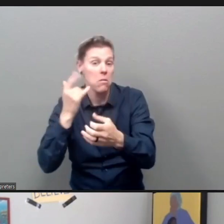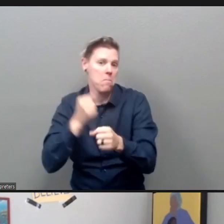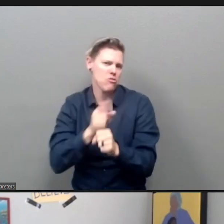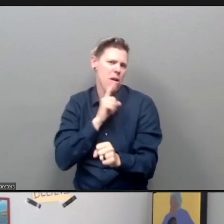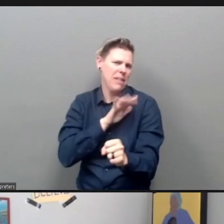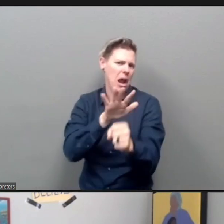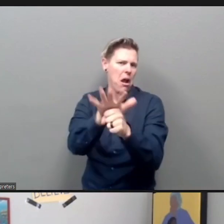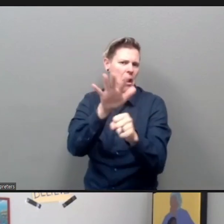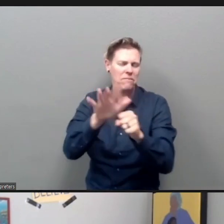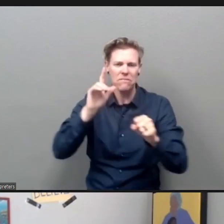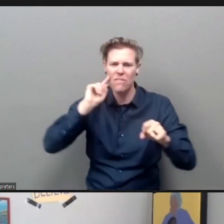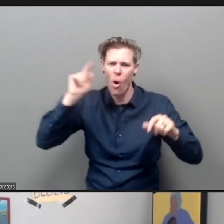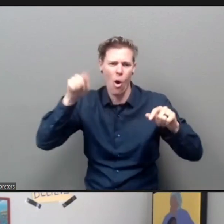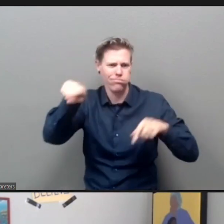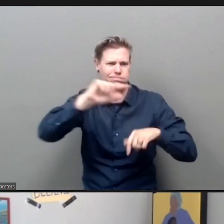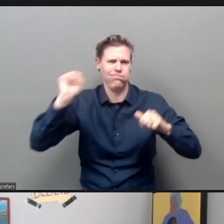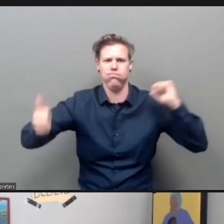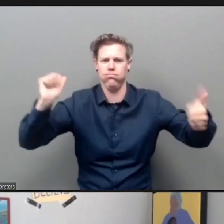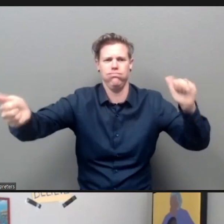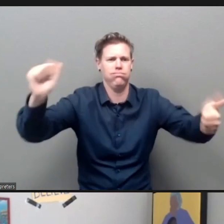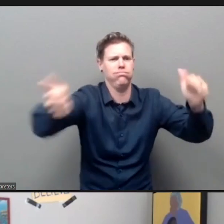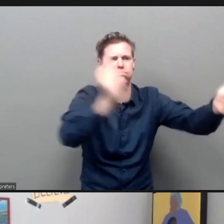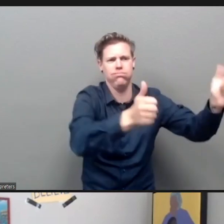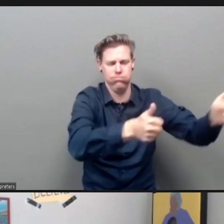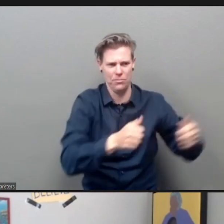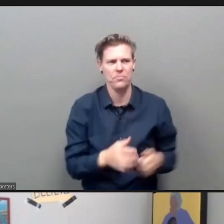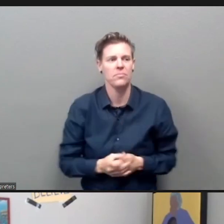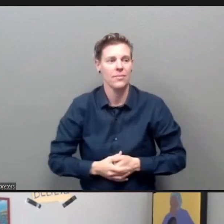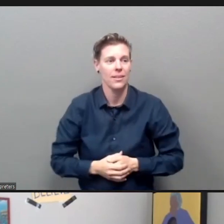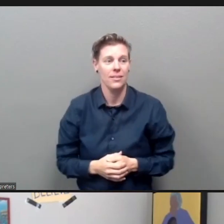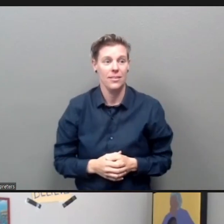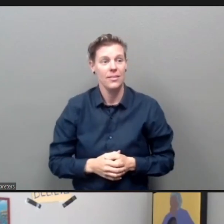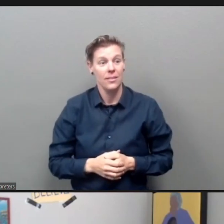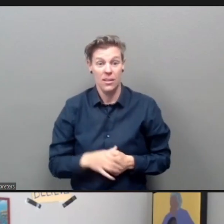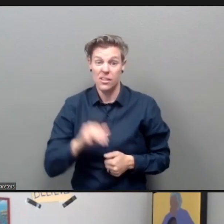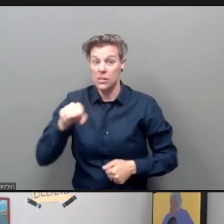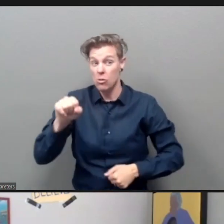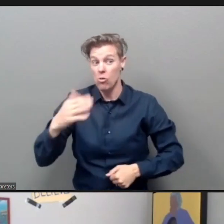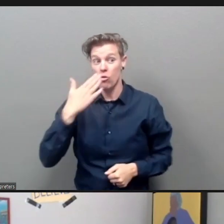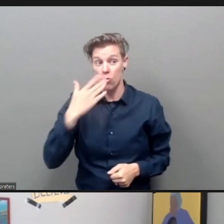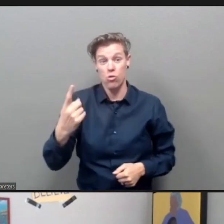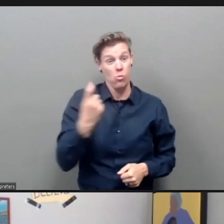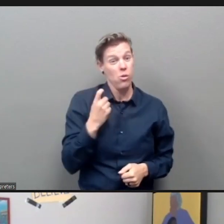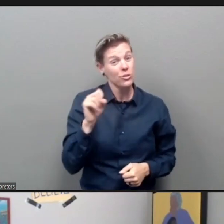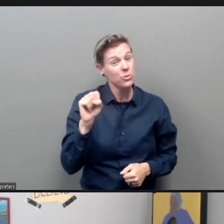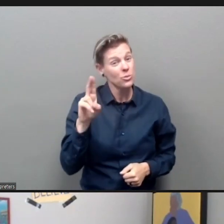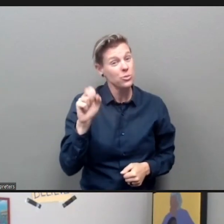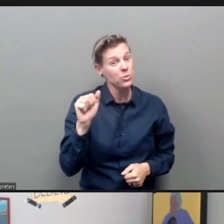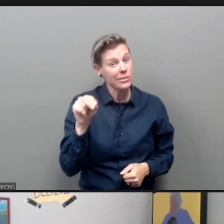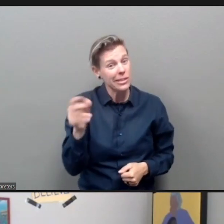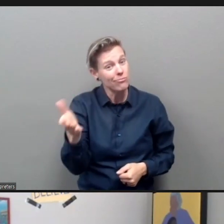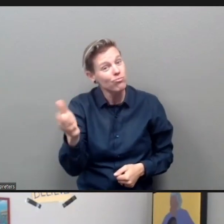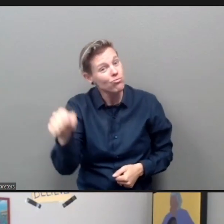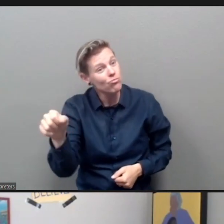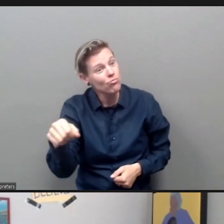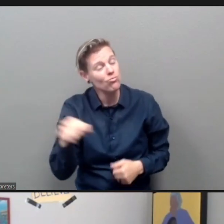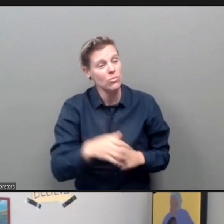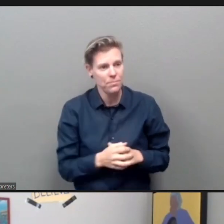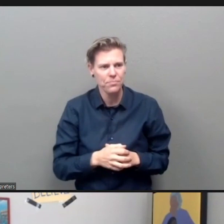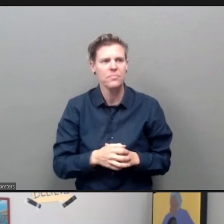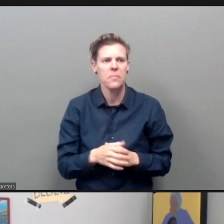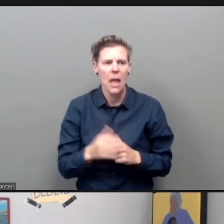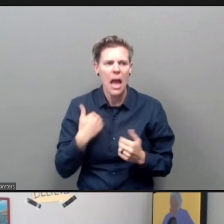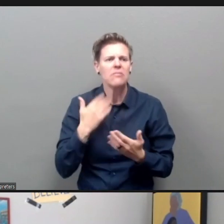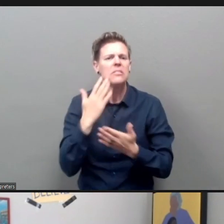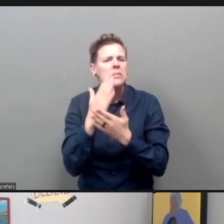Yeah, Matt, I think it's a good idea. Susan asked a great question. I have some dates and locations, but I'm nervous that since I got them